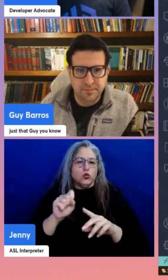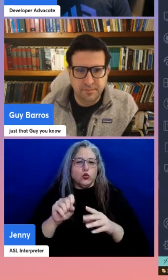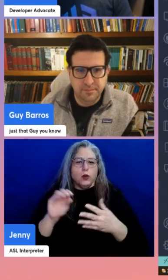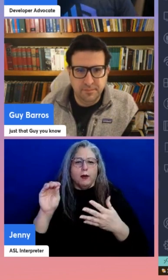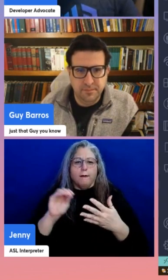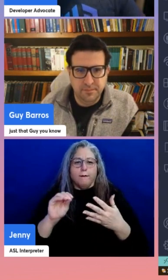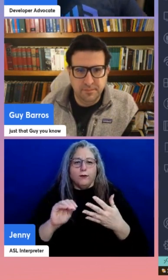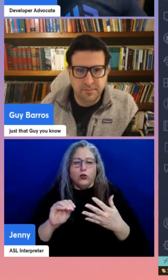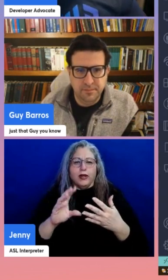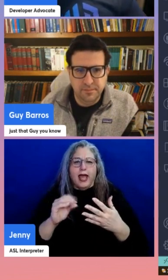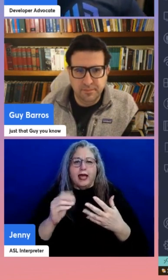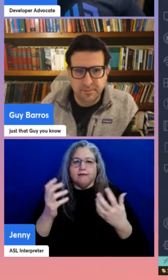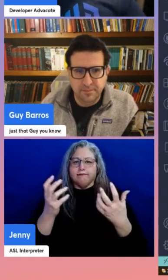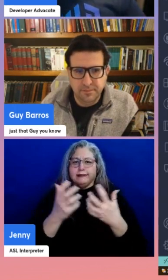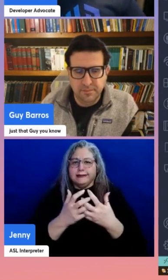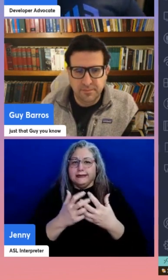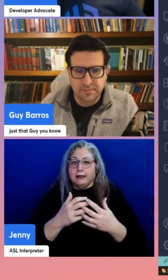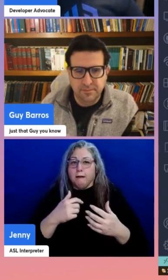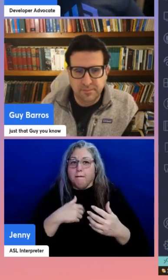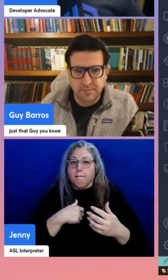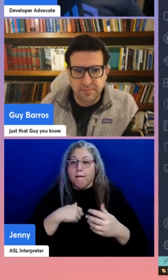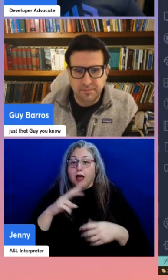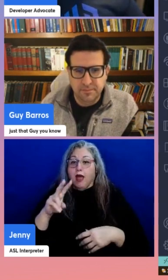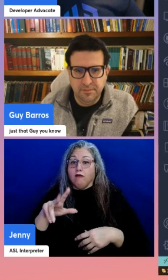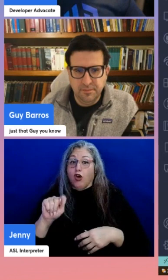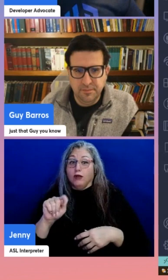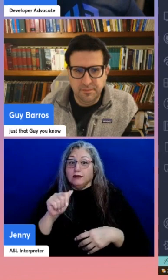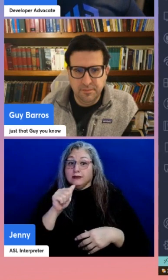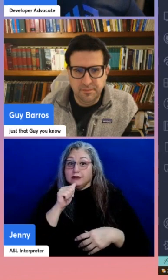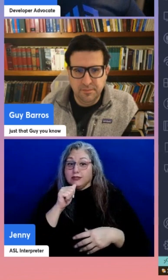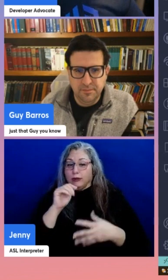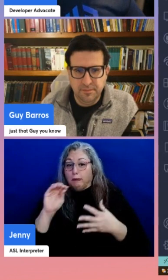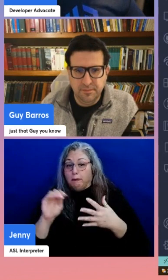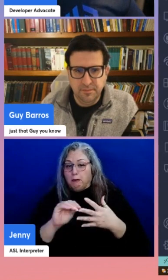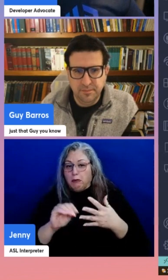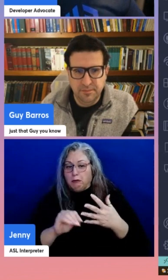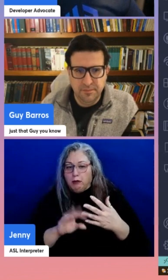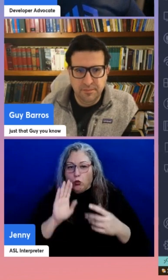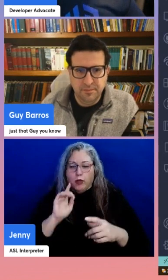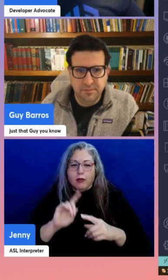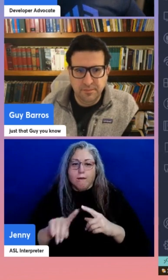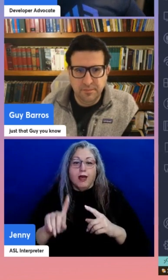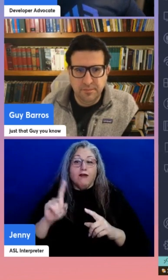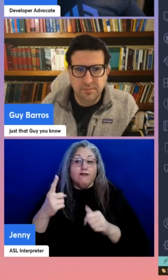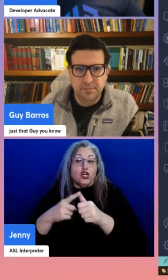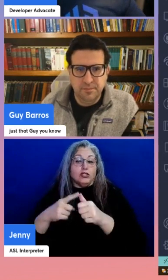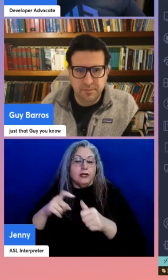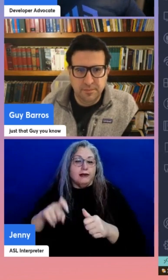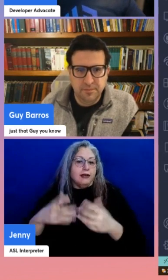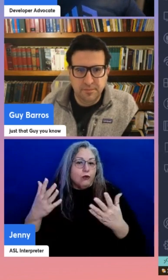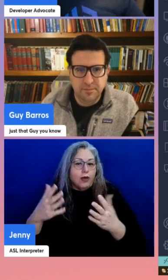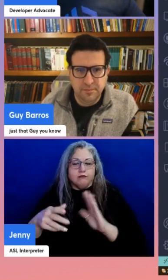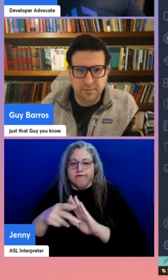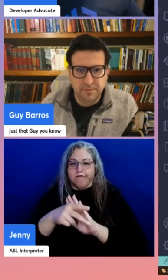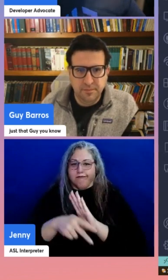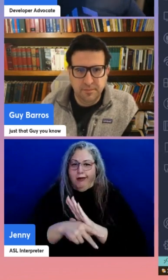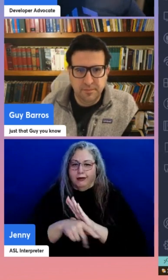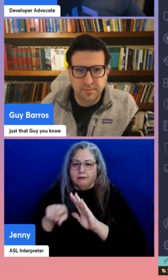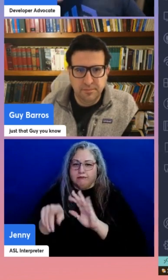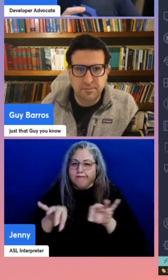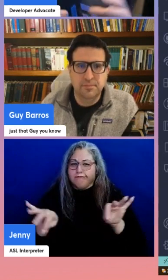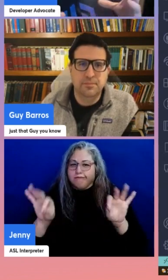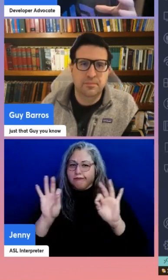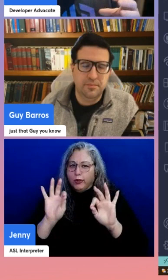my Vault secret into. But the thing that I need is a policy. And this is the key thing, right? We need to